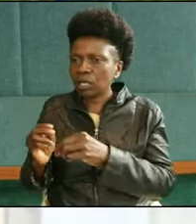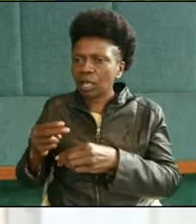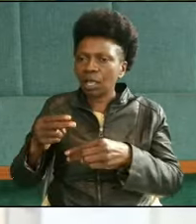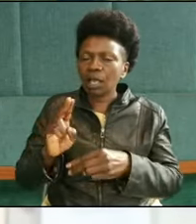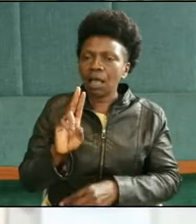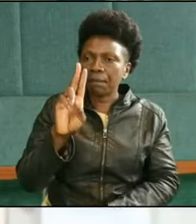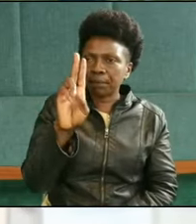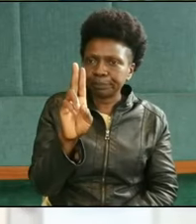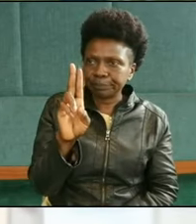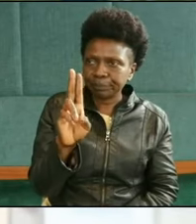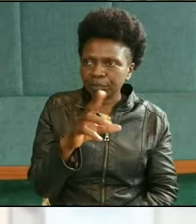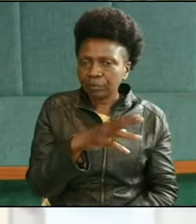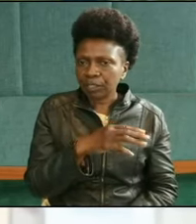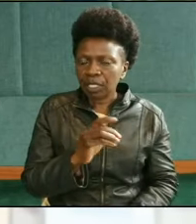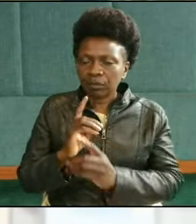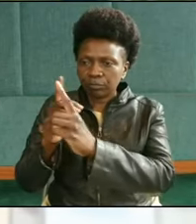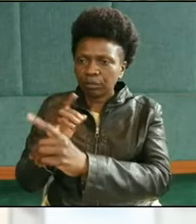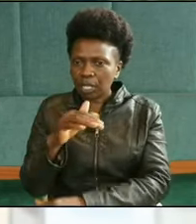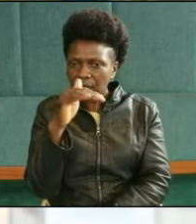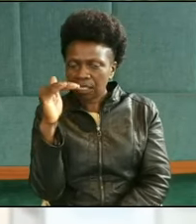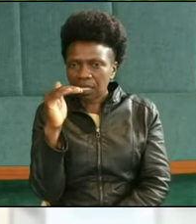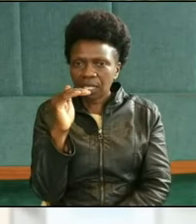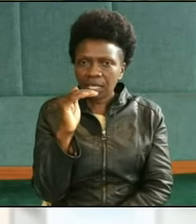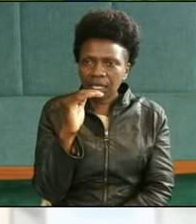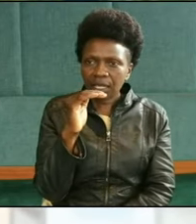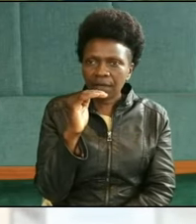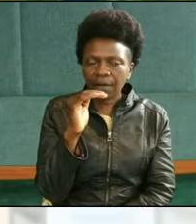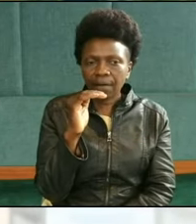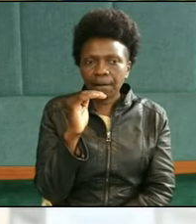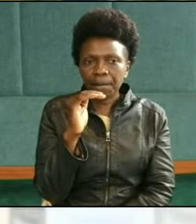going up, and the apostles are asking,